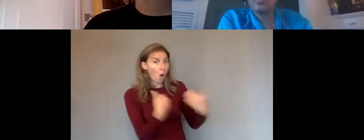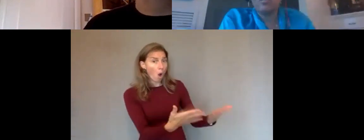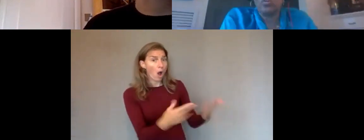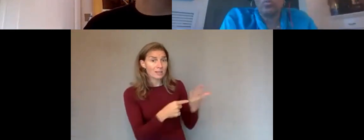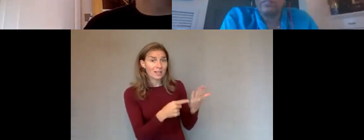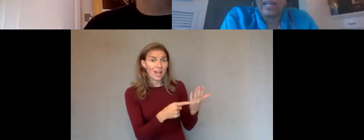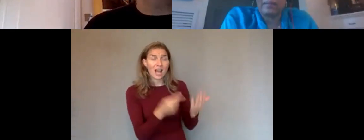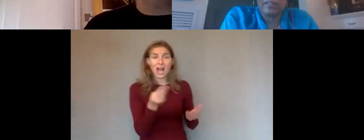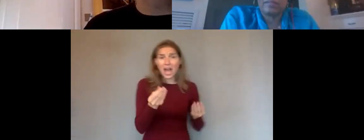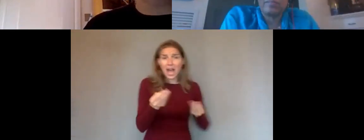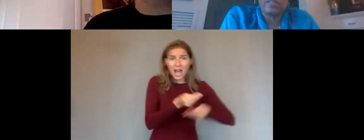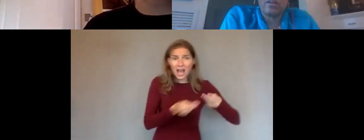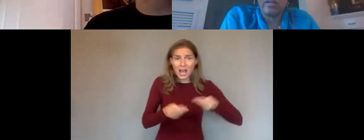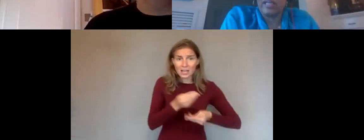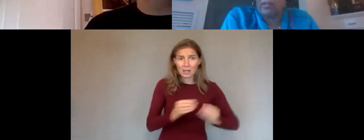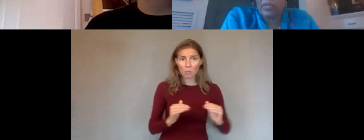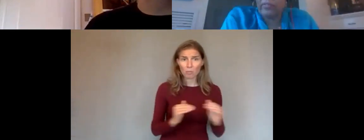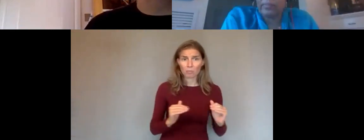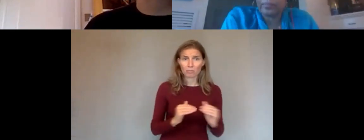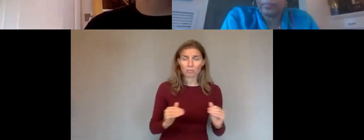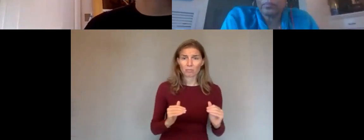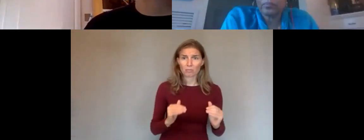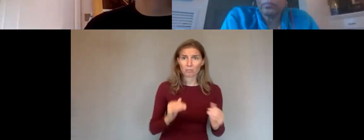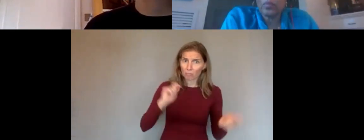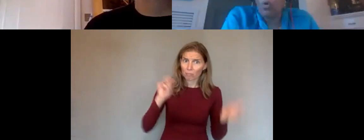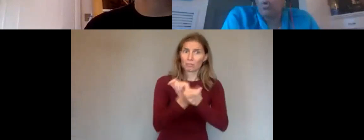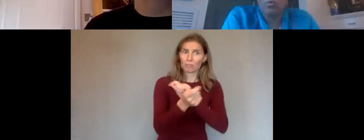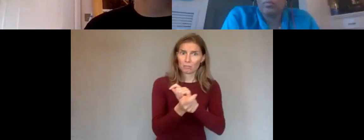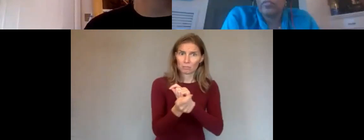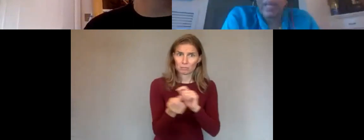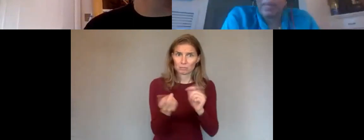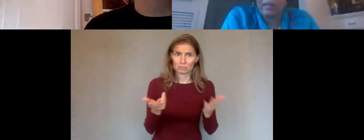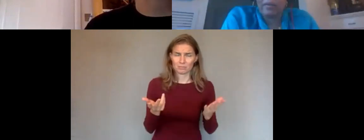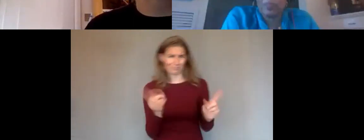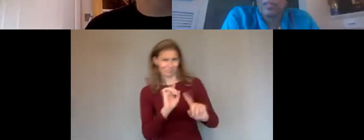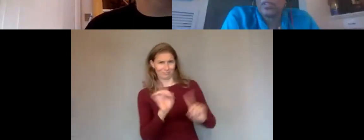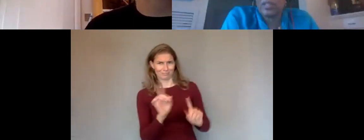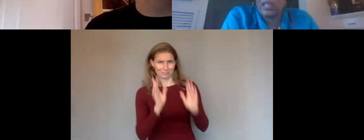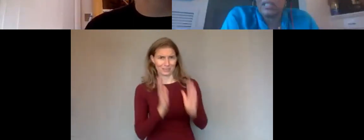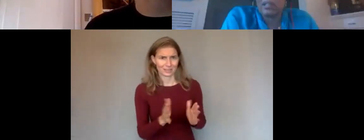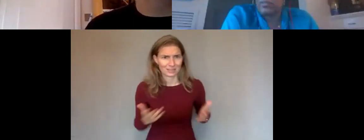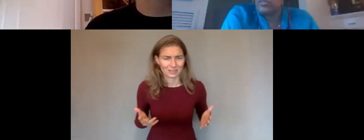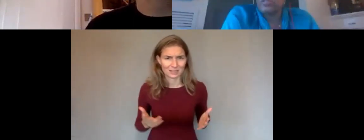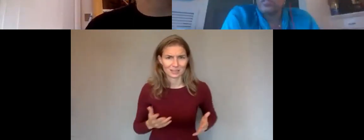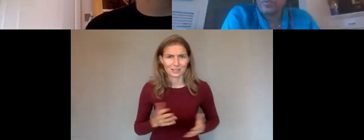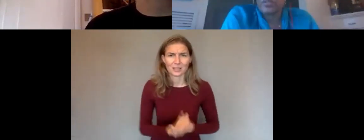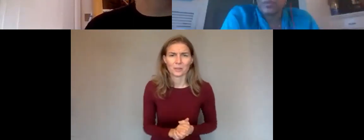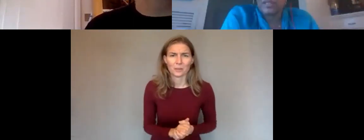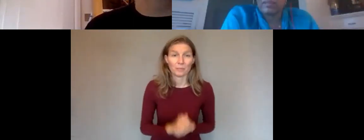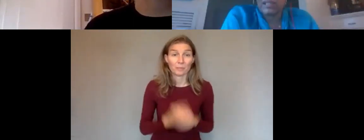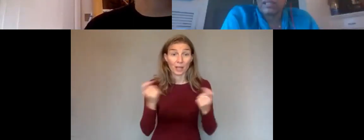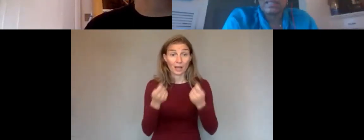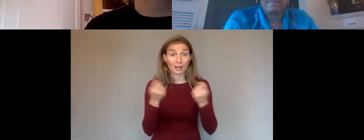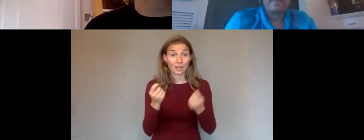also know that not all advancements are inclusive, or for that matter, responsive to the needs and the concerns of persons